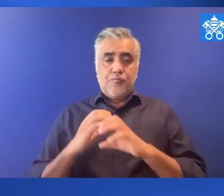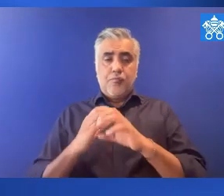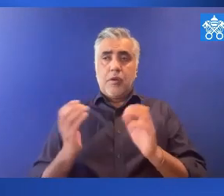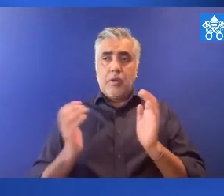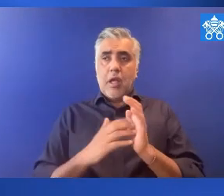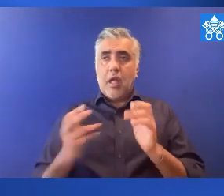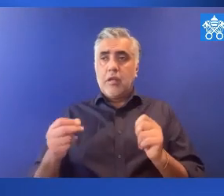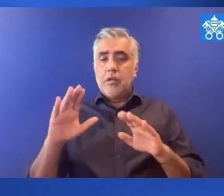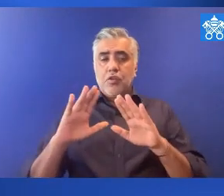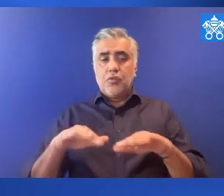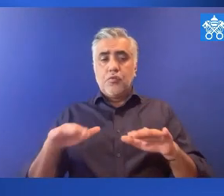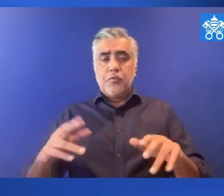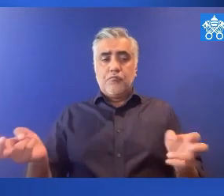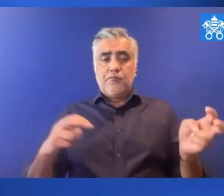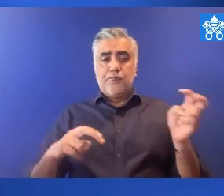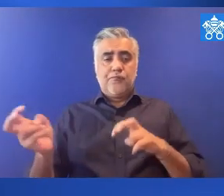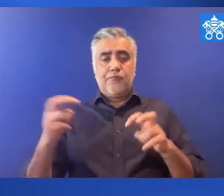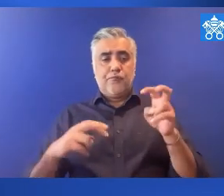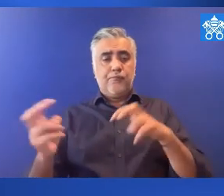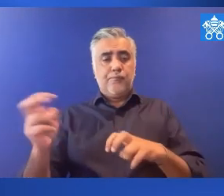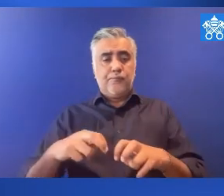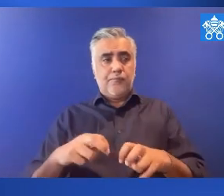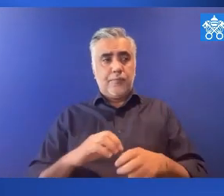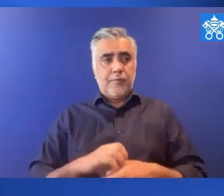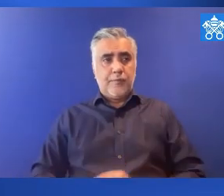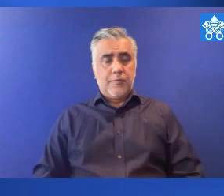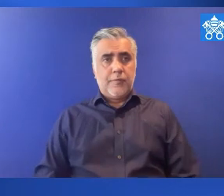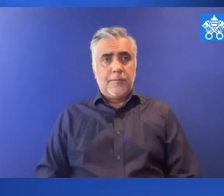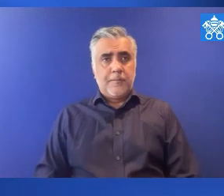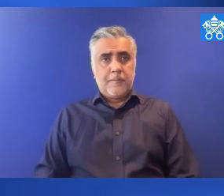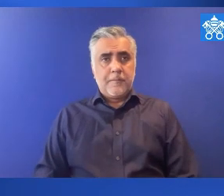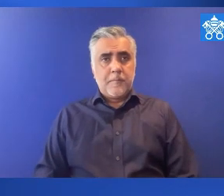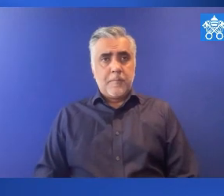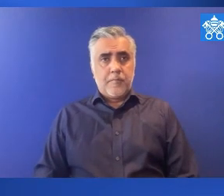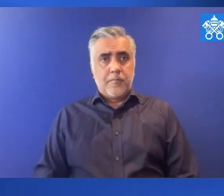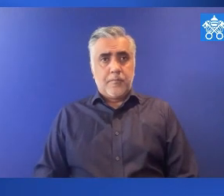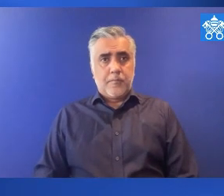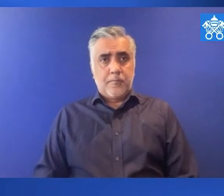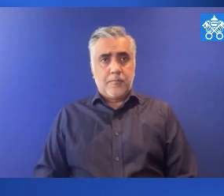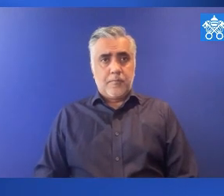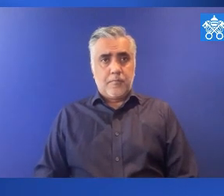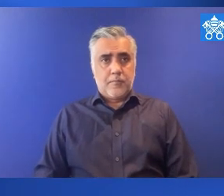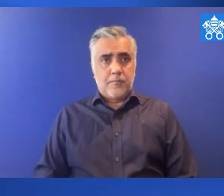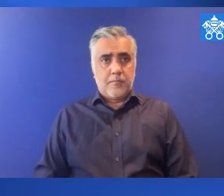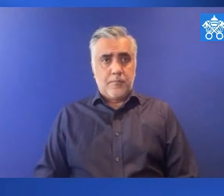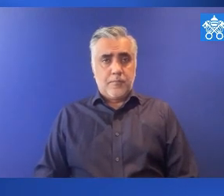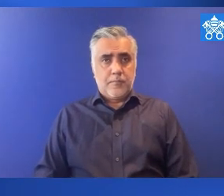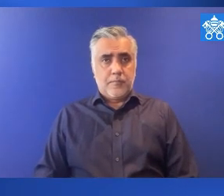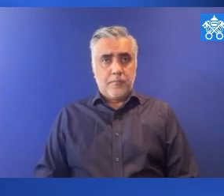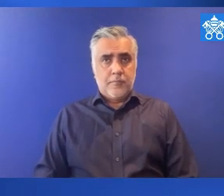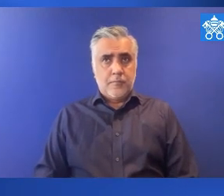and giving a lift to children there along coming on for a joy